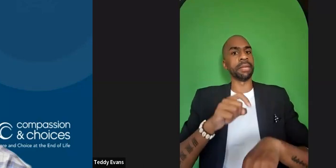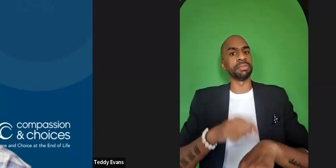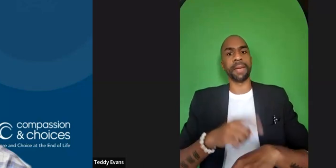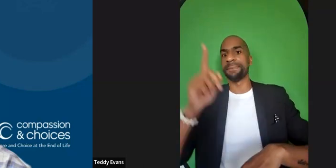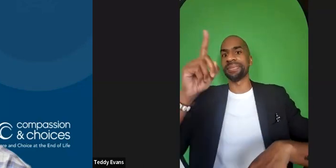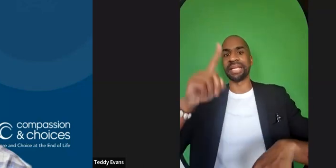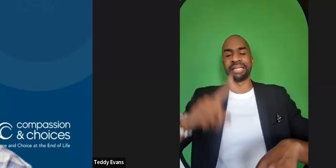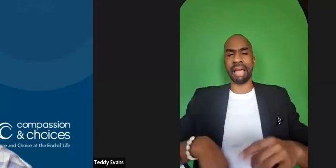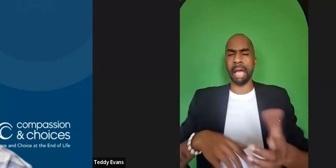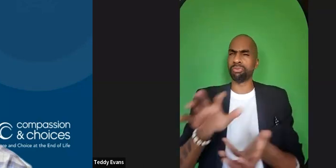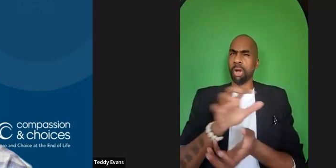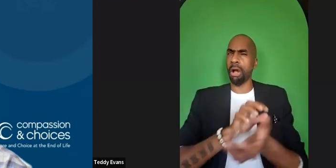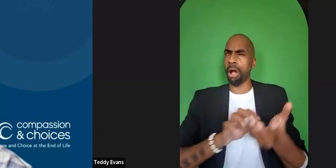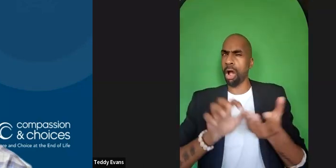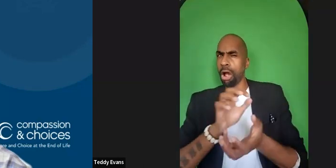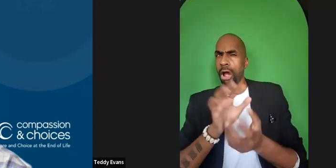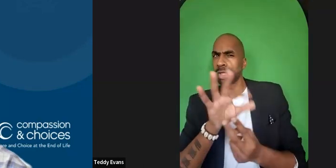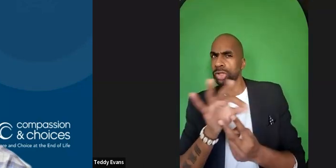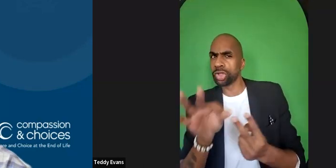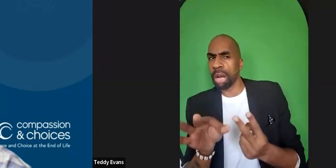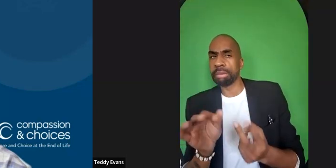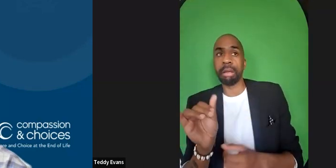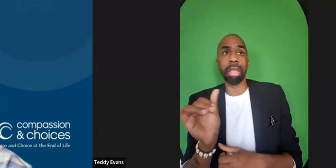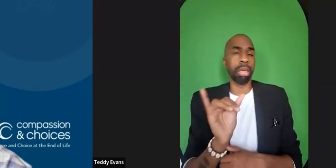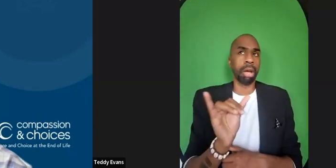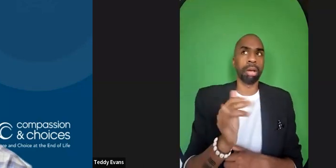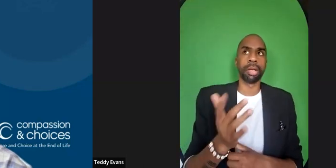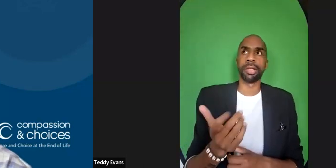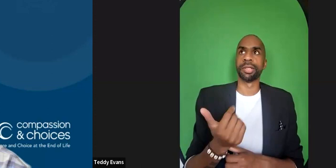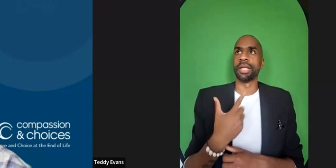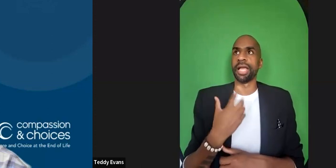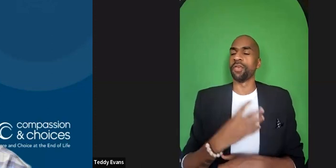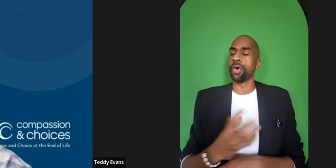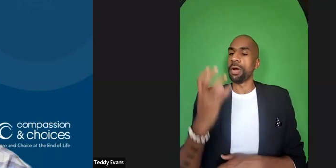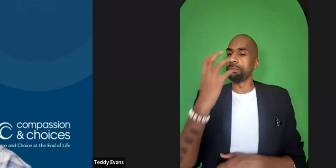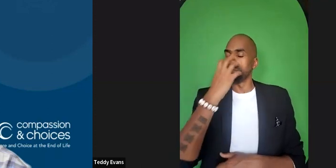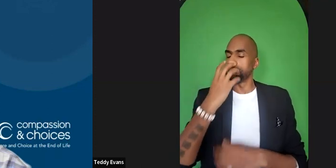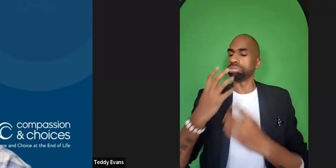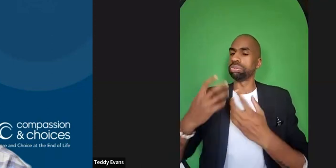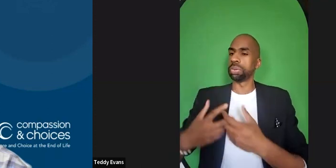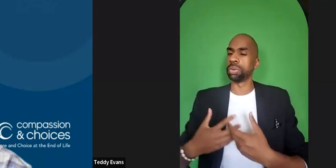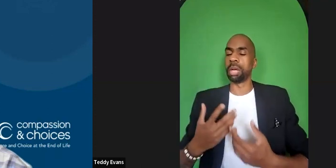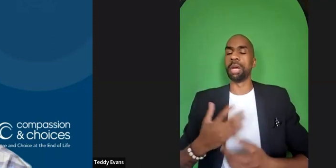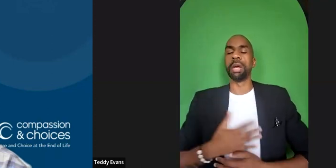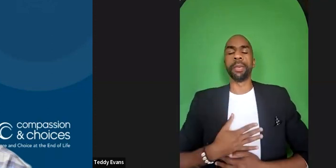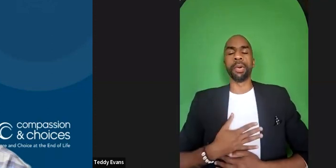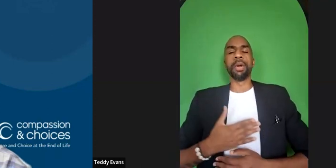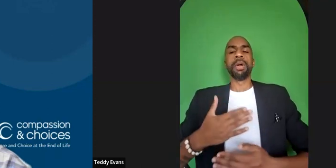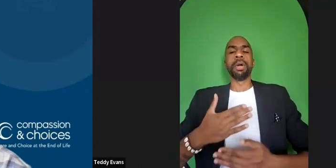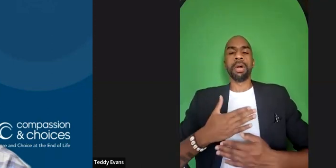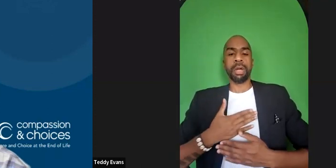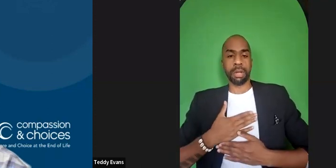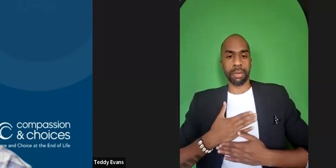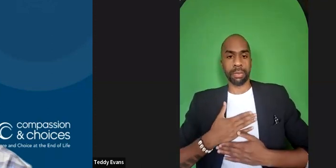really complex decision, like whether to do a ventilator or not, or use their mask or not. On the other